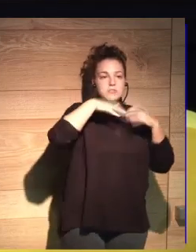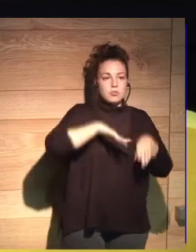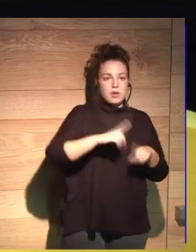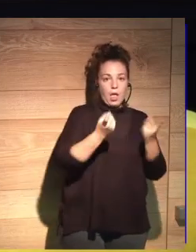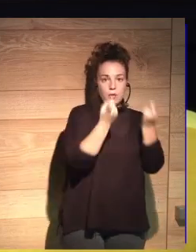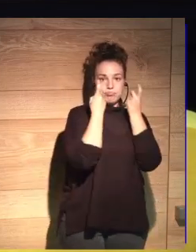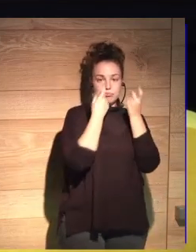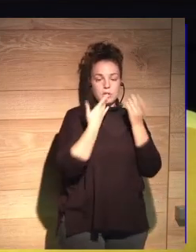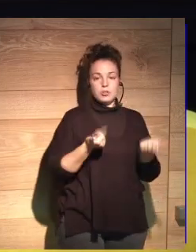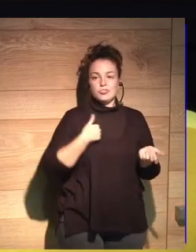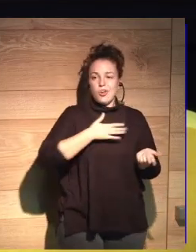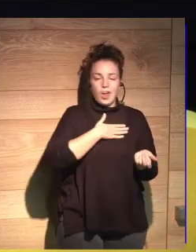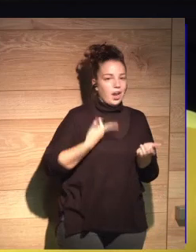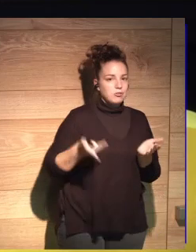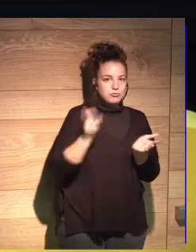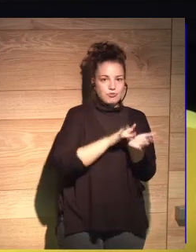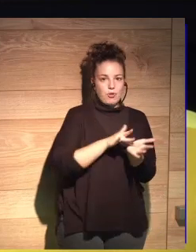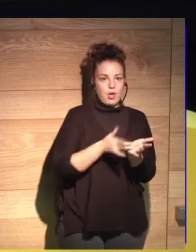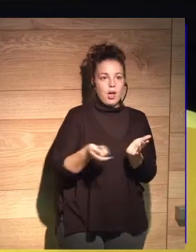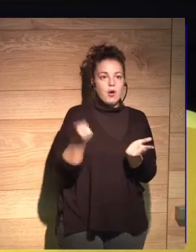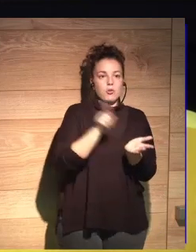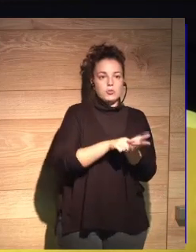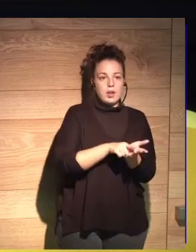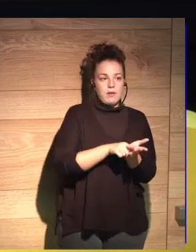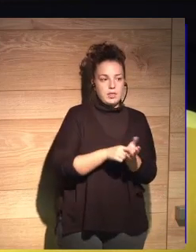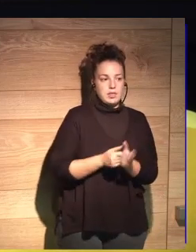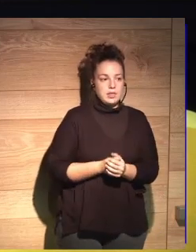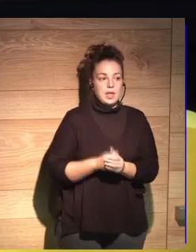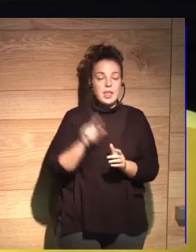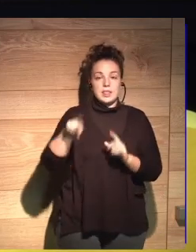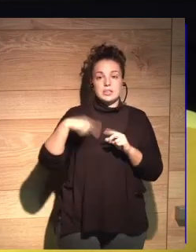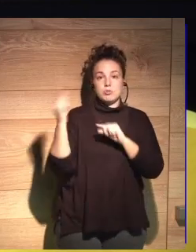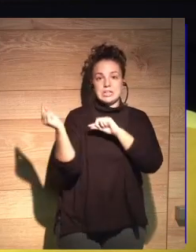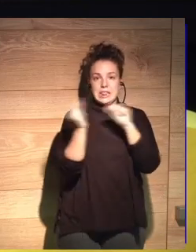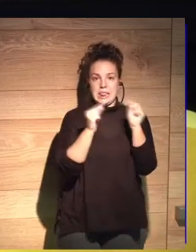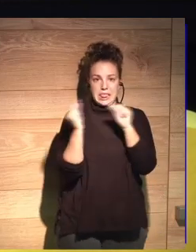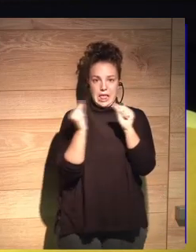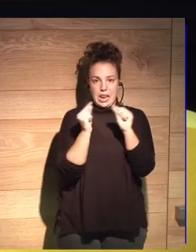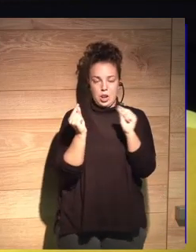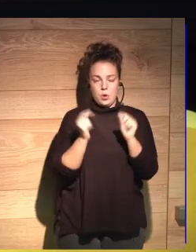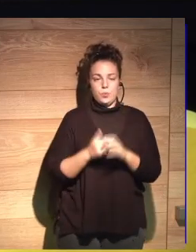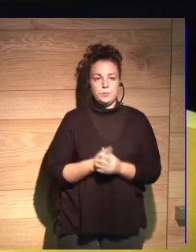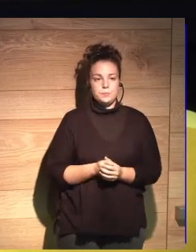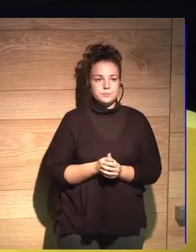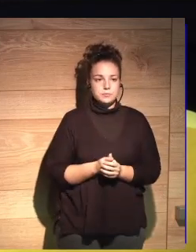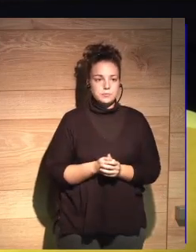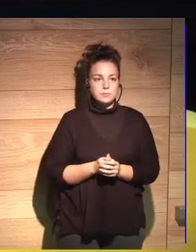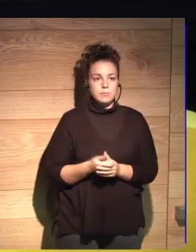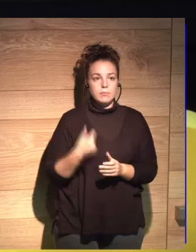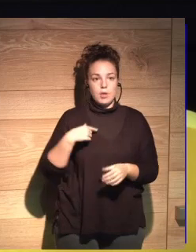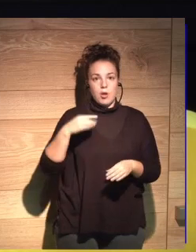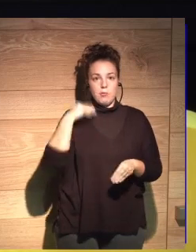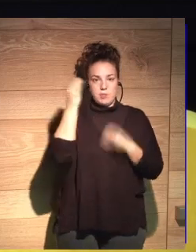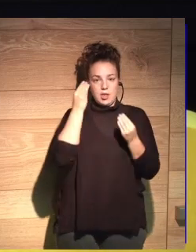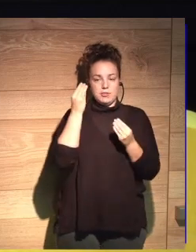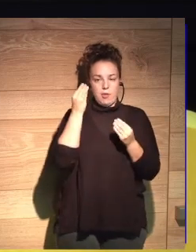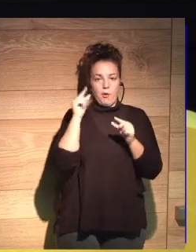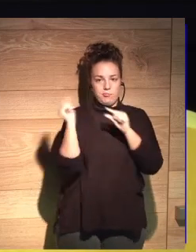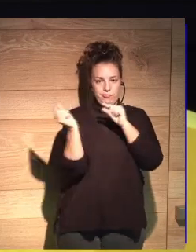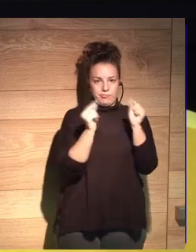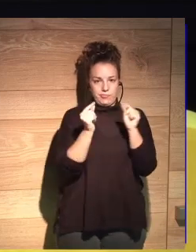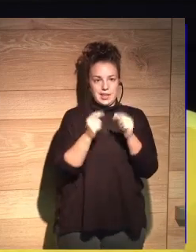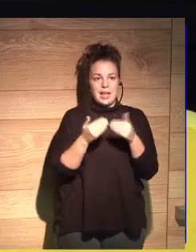is fascinating, and I really want to do it again, listening to Juan Luis, and then we'll go to the dialogue between Anders and Juan